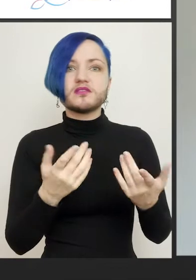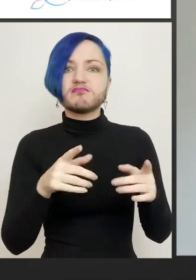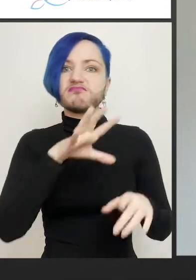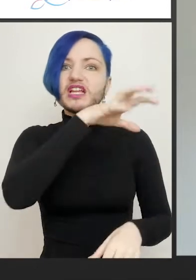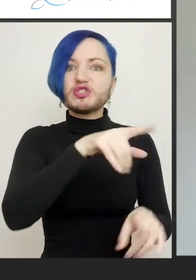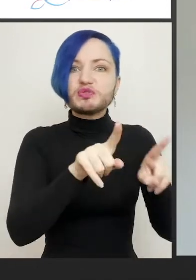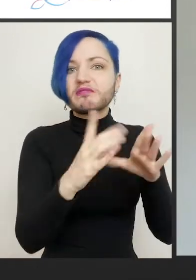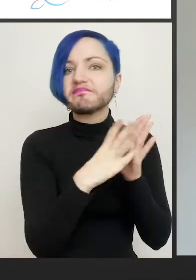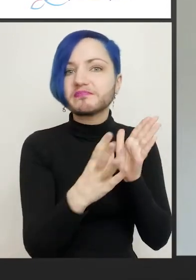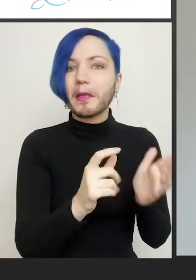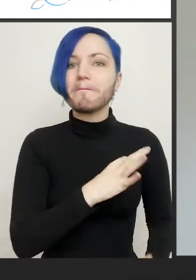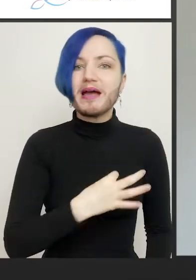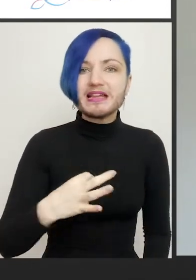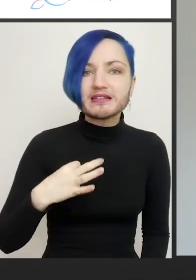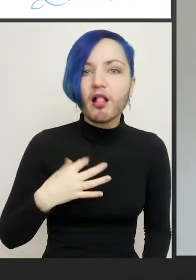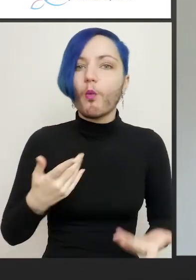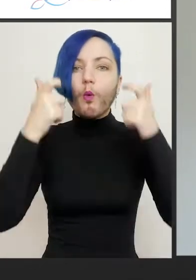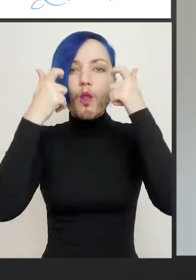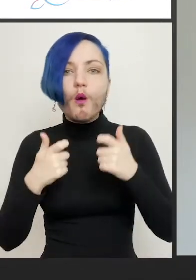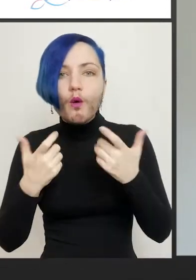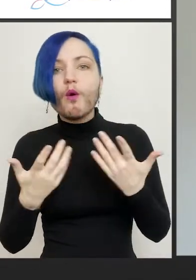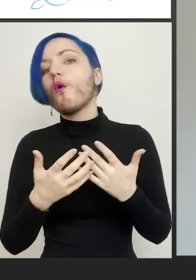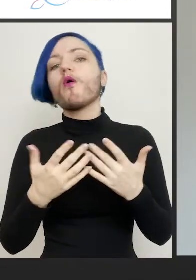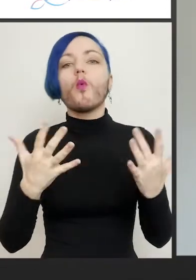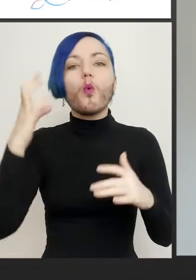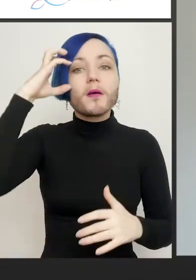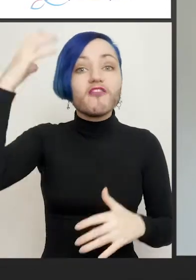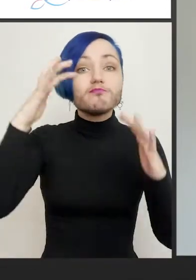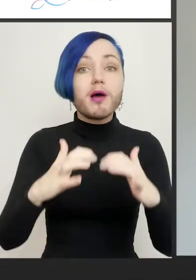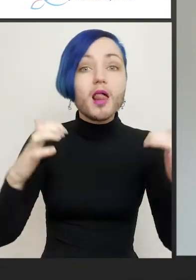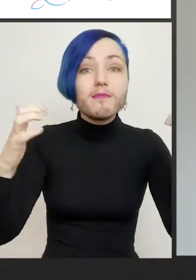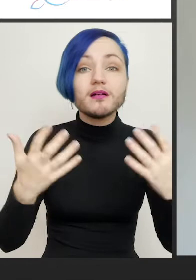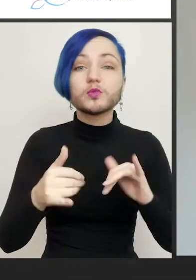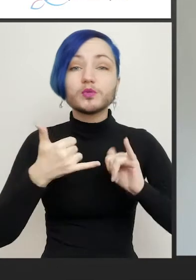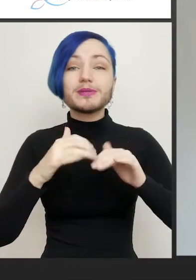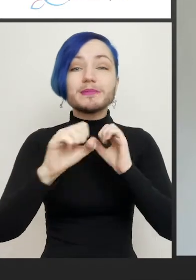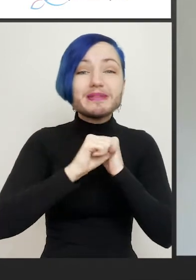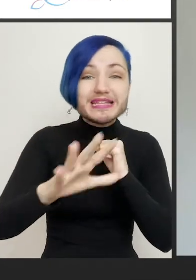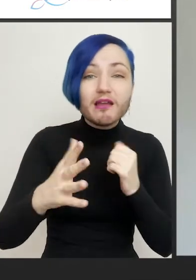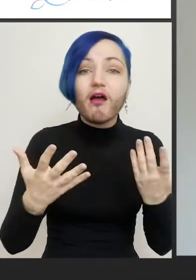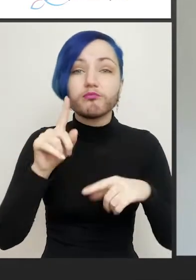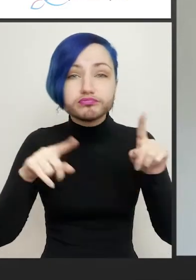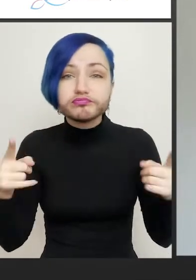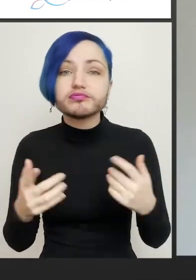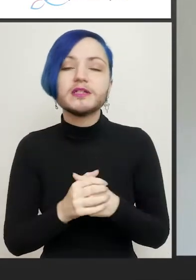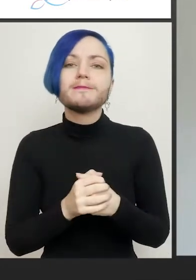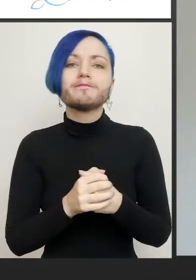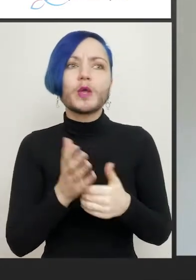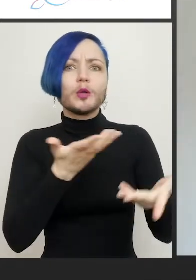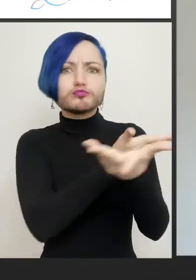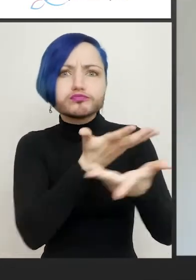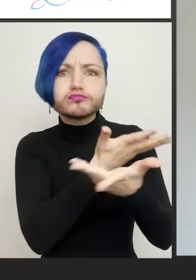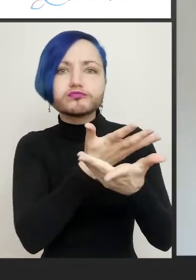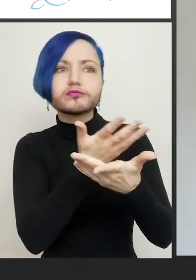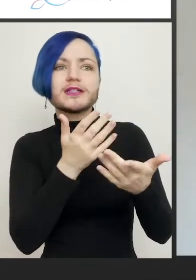and sometimes in the medical profession, sometimes in the law, sometimes in parliament, and sometimes in the media. And so the argument of this conversation is actually